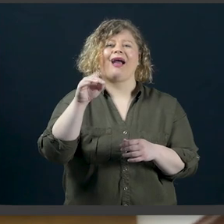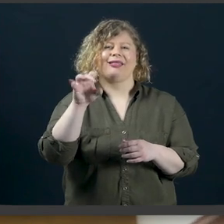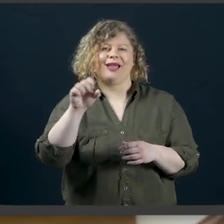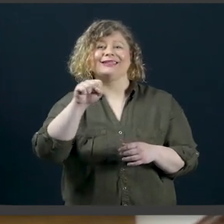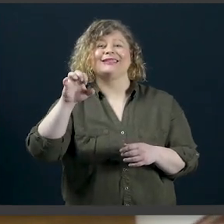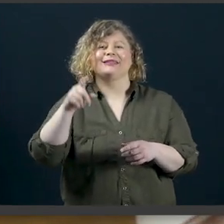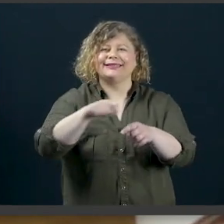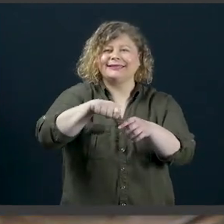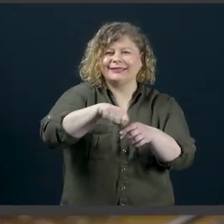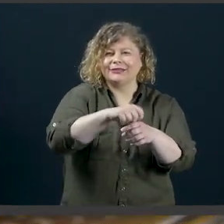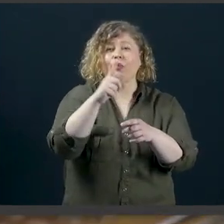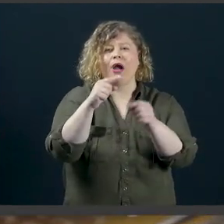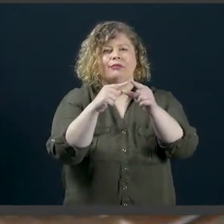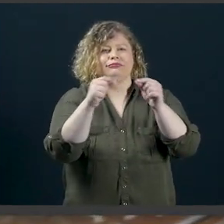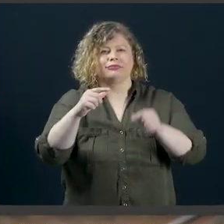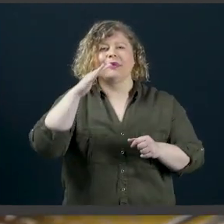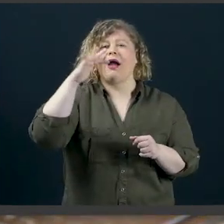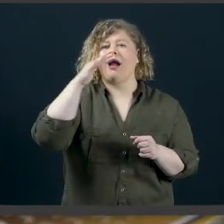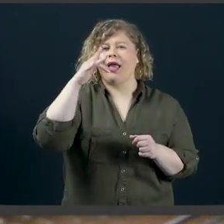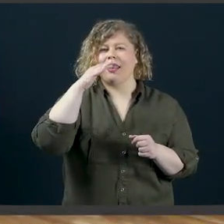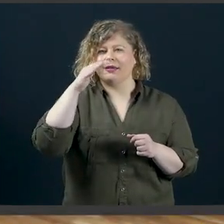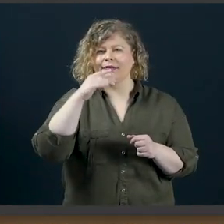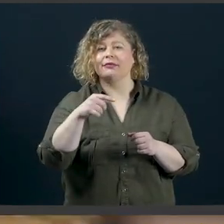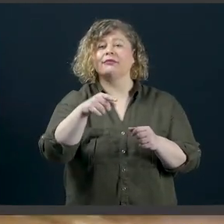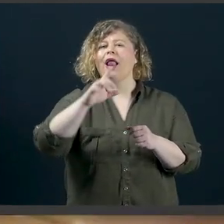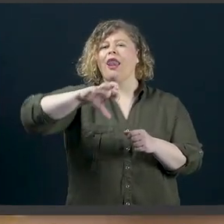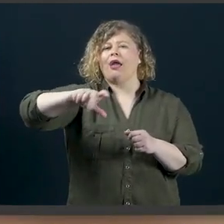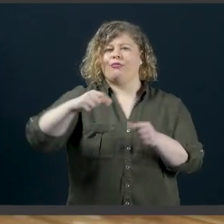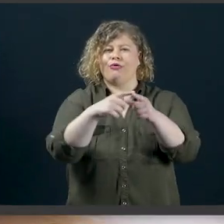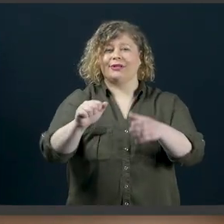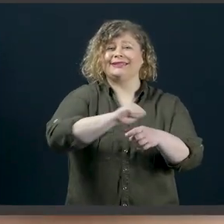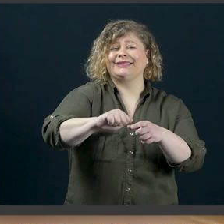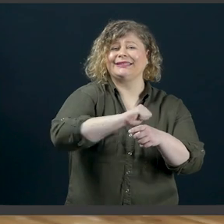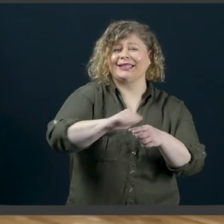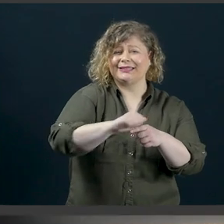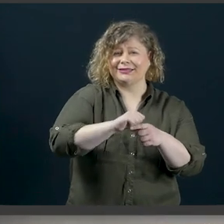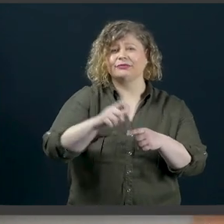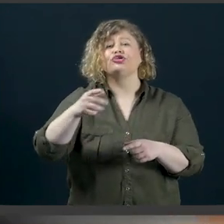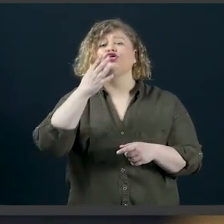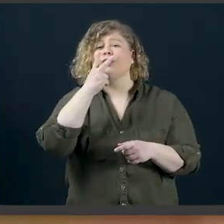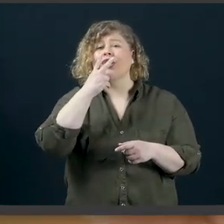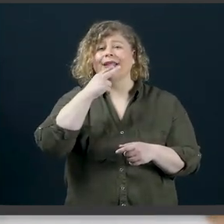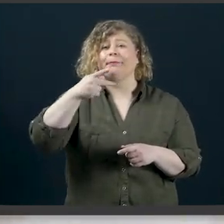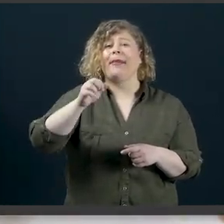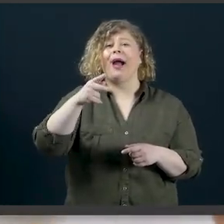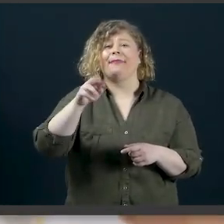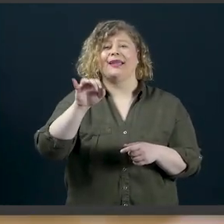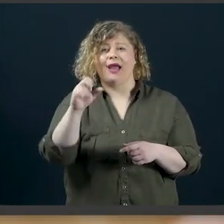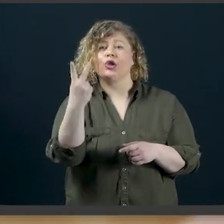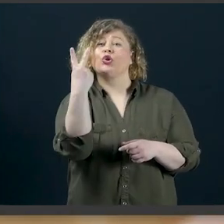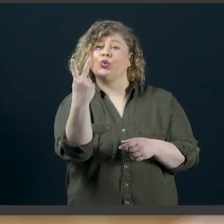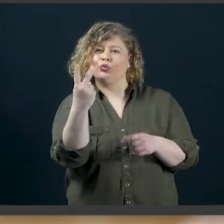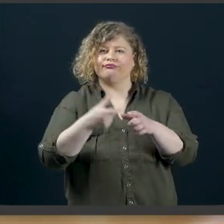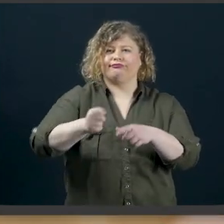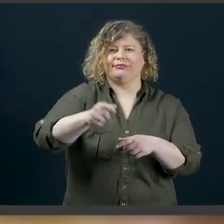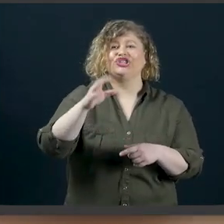clove of garlic the grated zest of one lemon 2 tbsp of smoked paprika two pinces of chili flakes